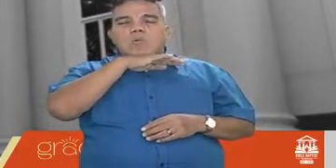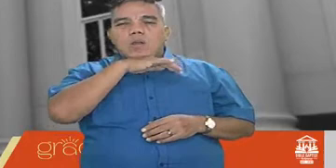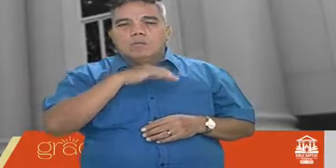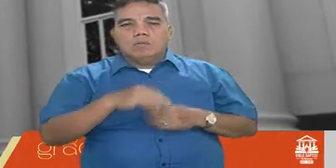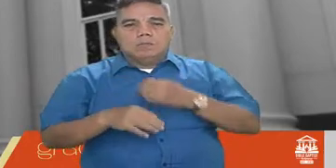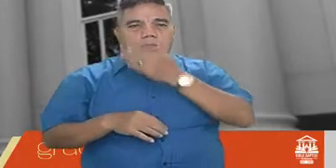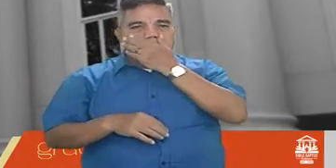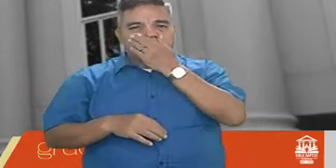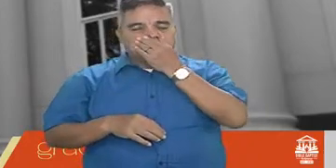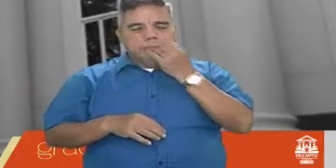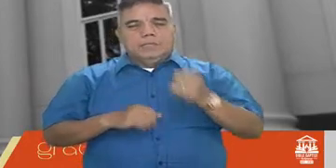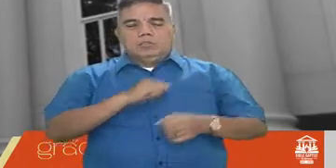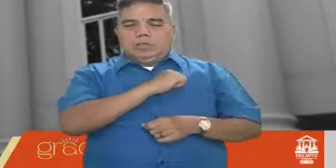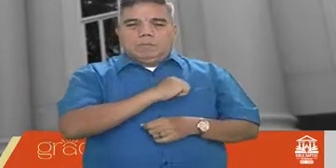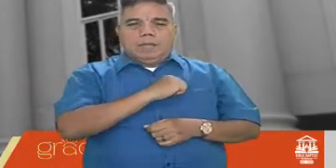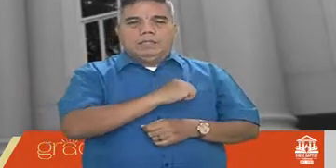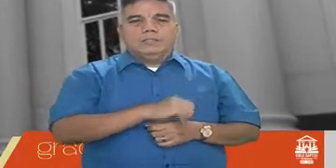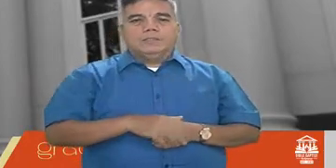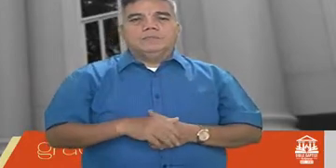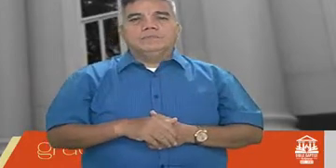Uproot ba? Uproot.